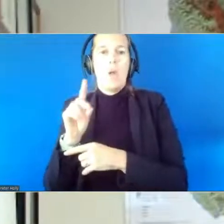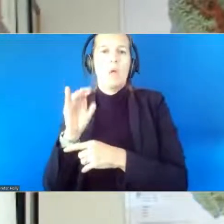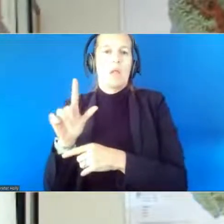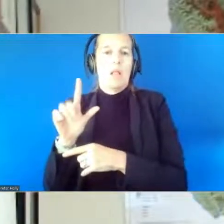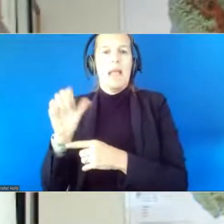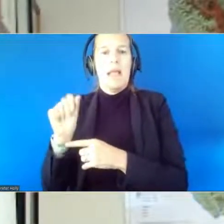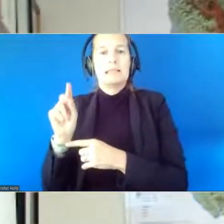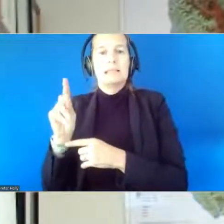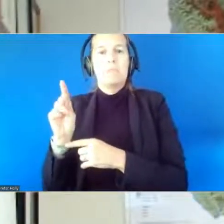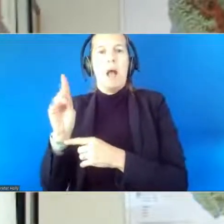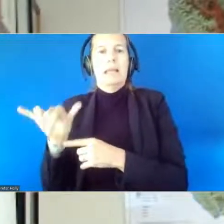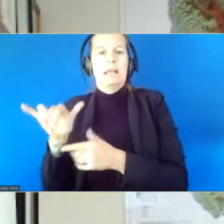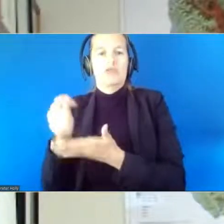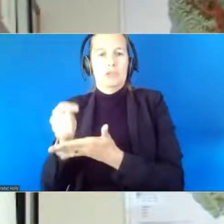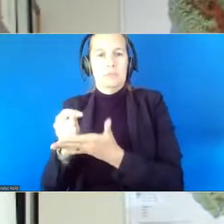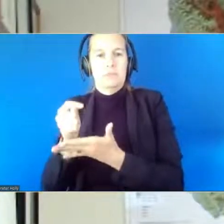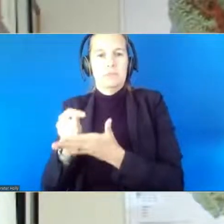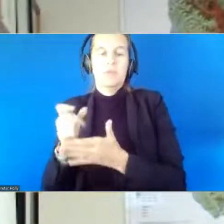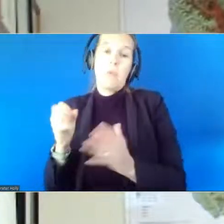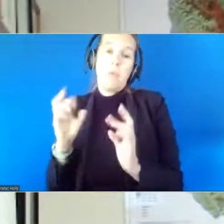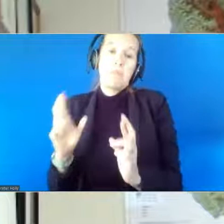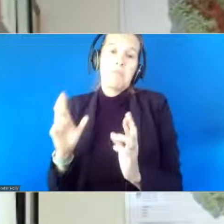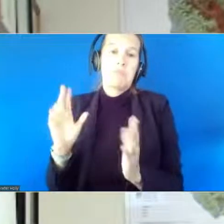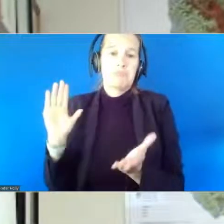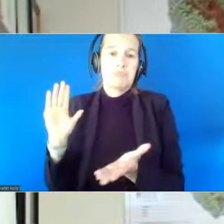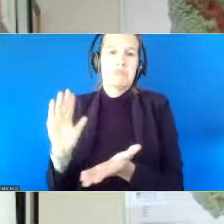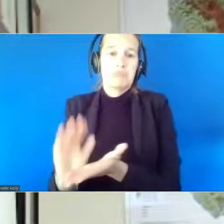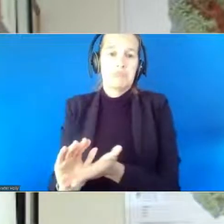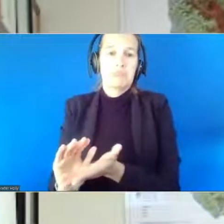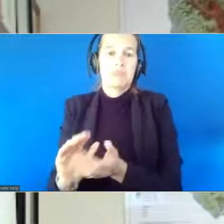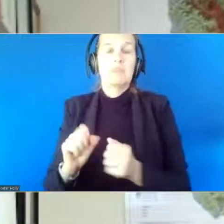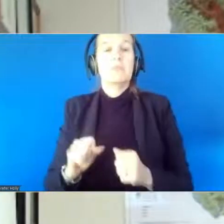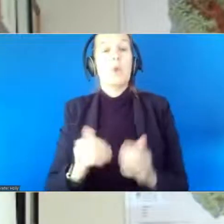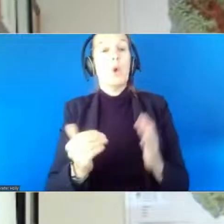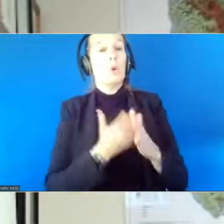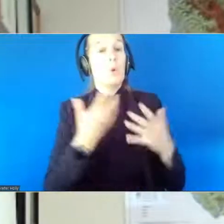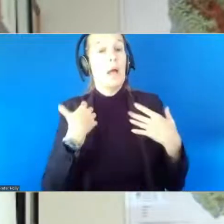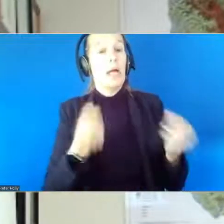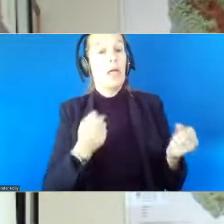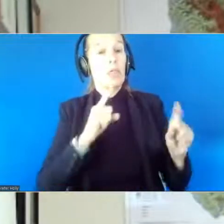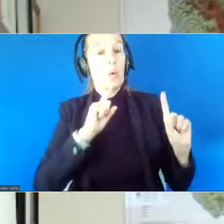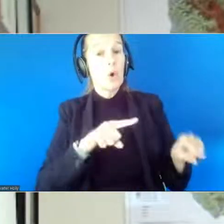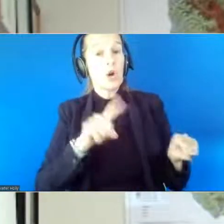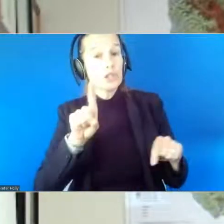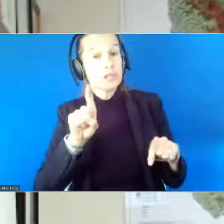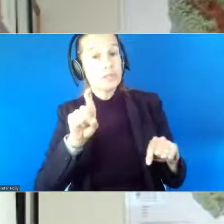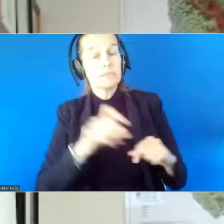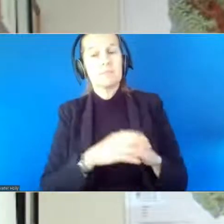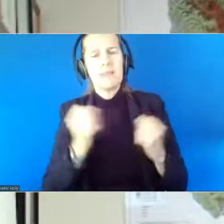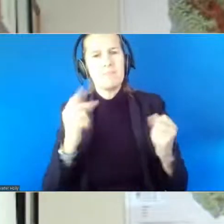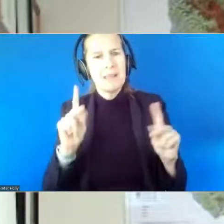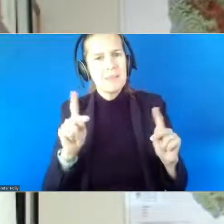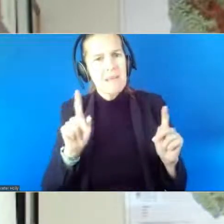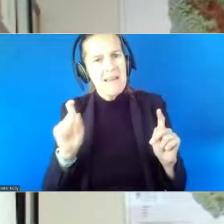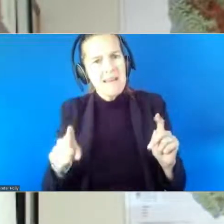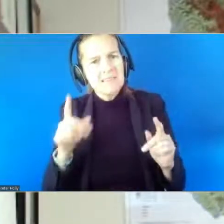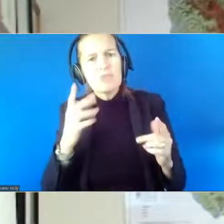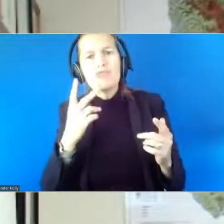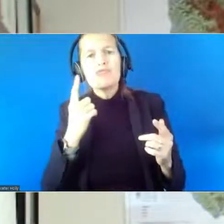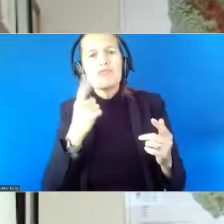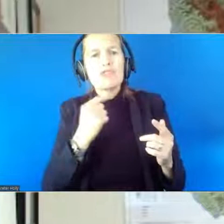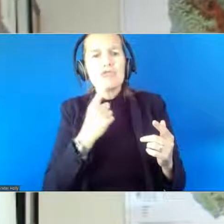will continue to wind down. As far as new orders go, many have asked when our restaurants and